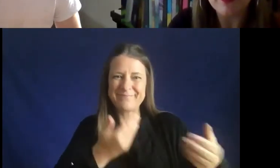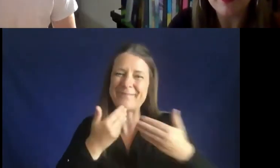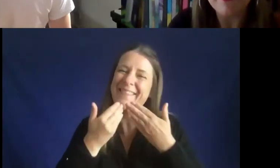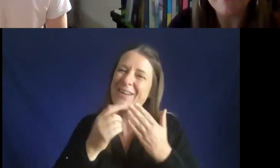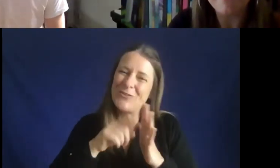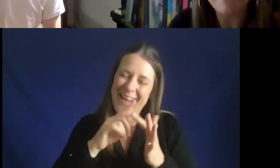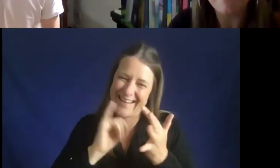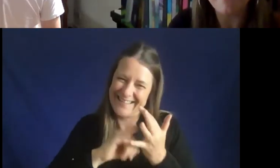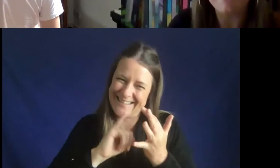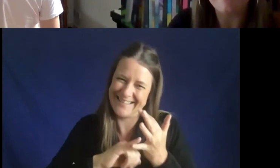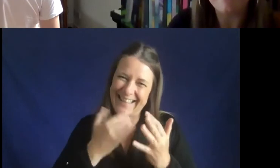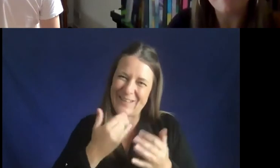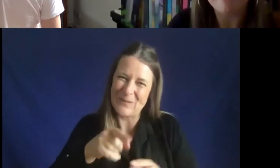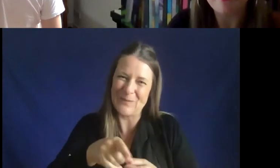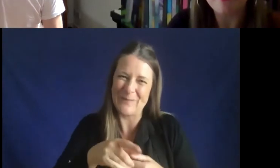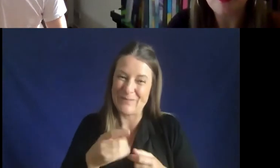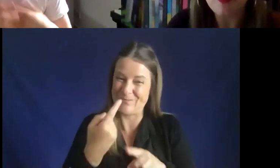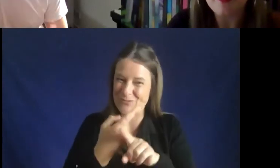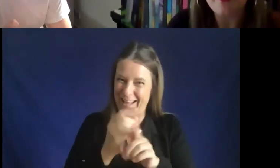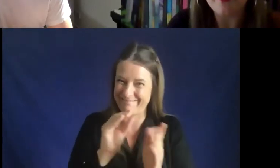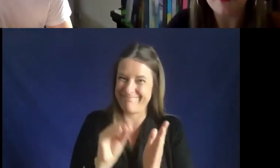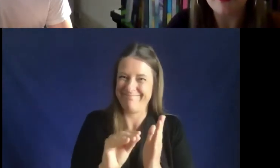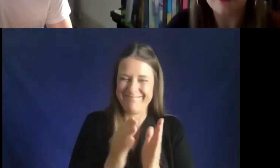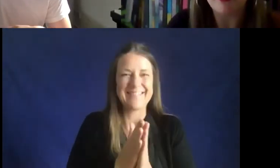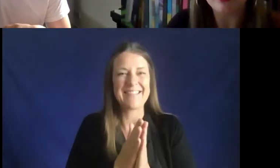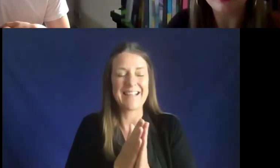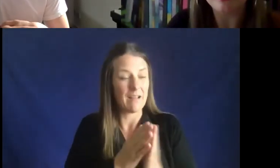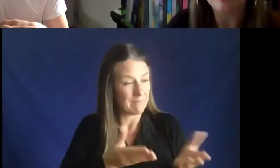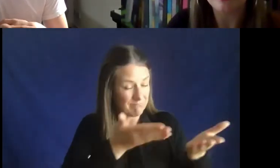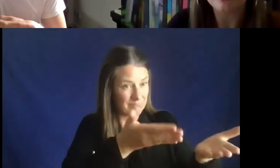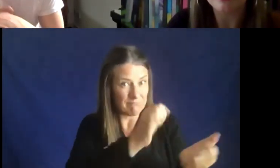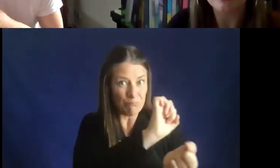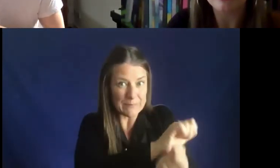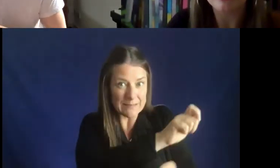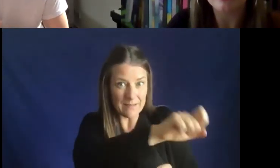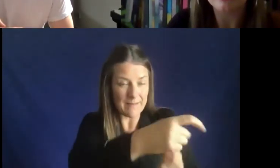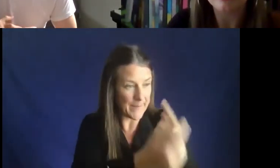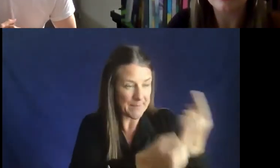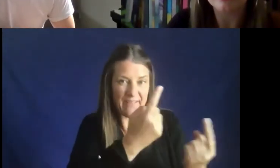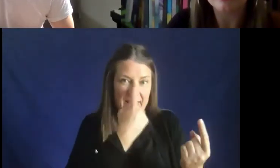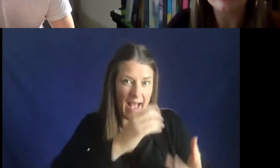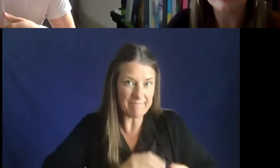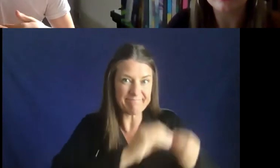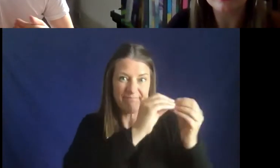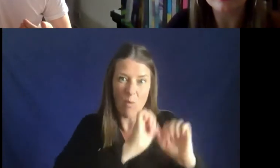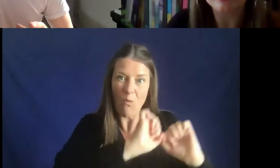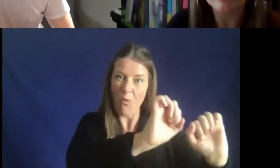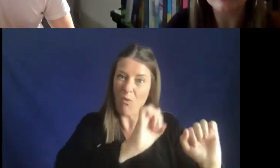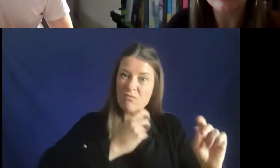link to that. To write songs, and then what the musicians did at the end was that